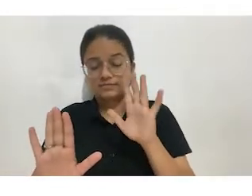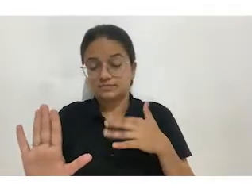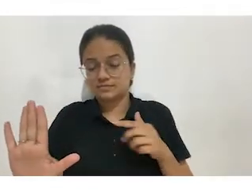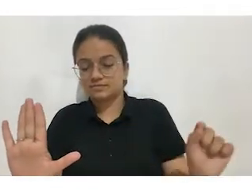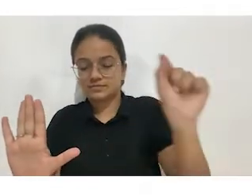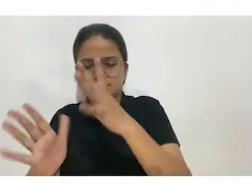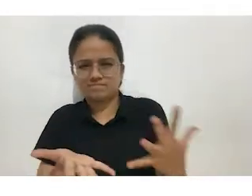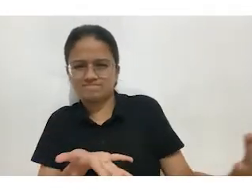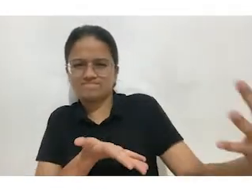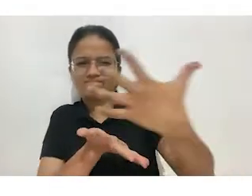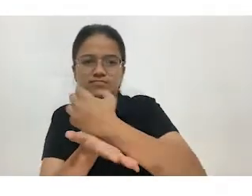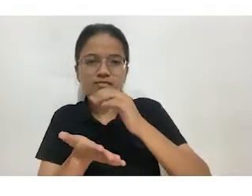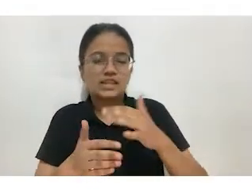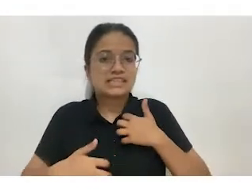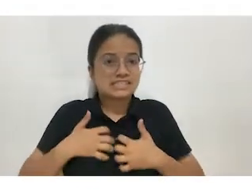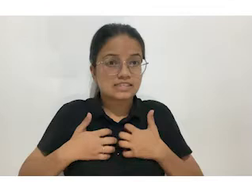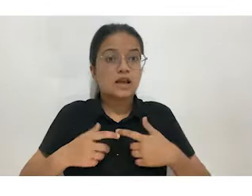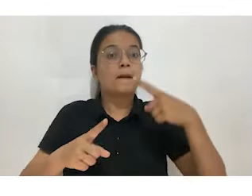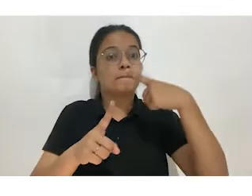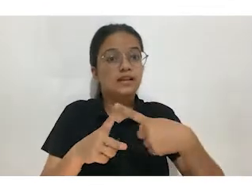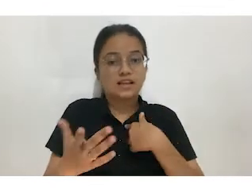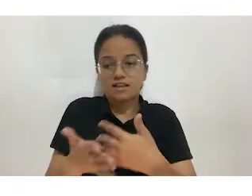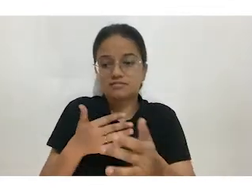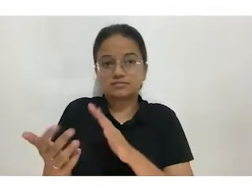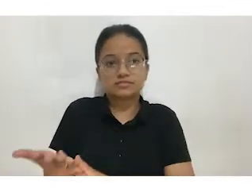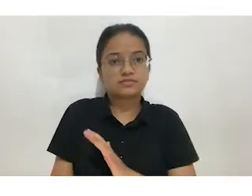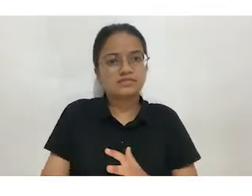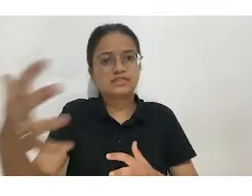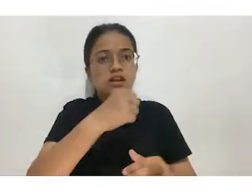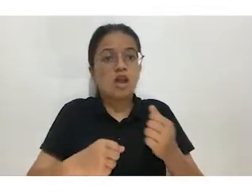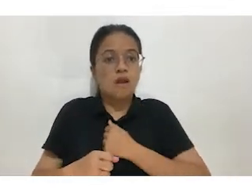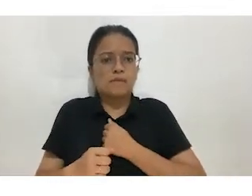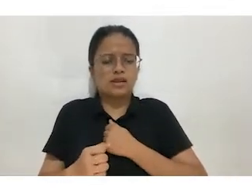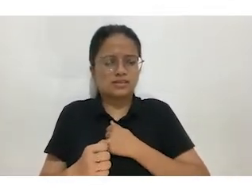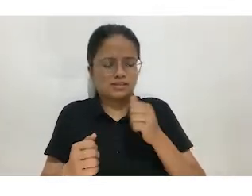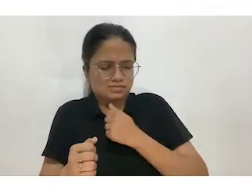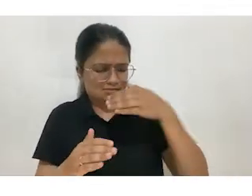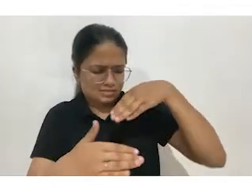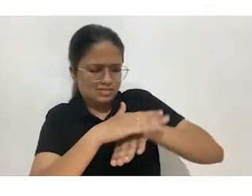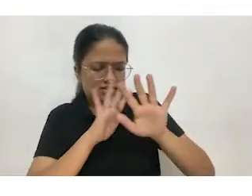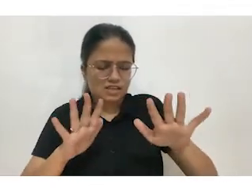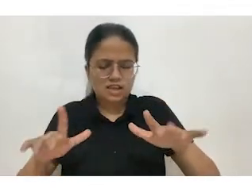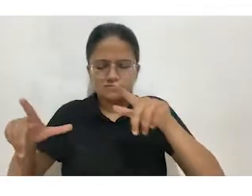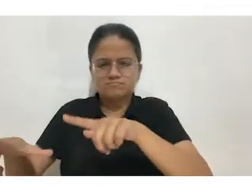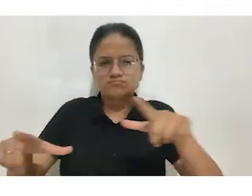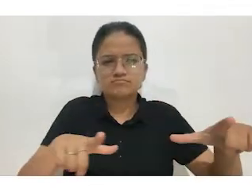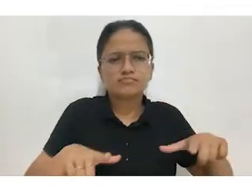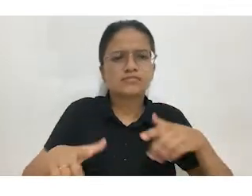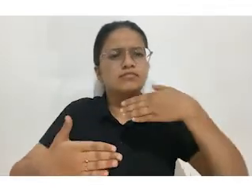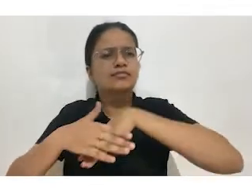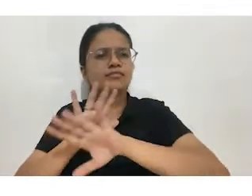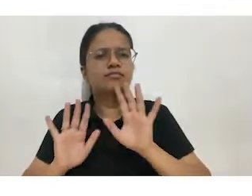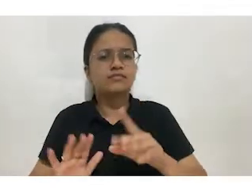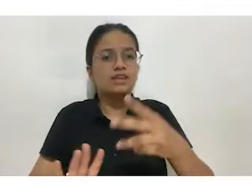eyeballs with its simplicity. It creates interest, but it also creates an inner space which plays down